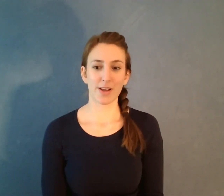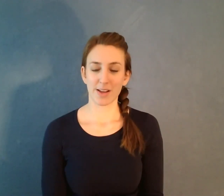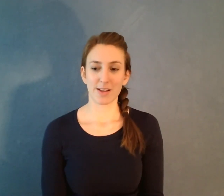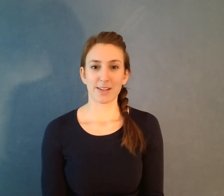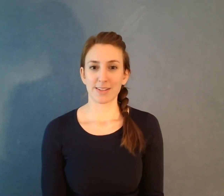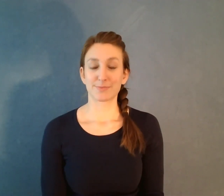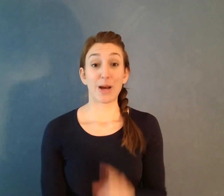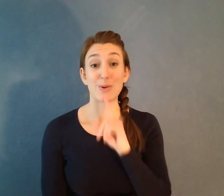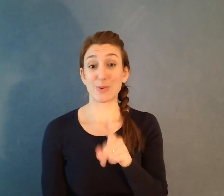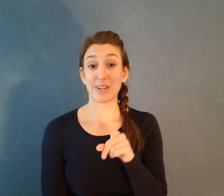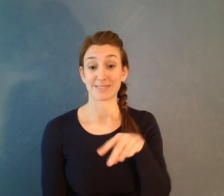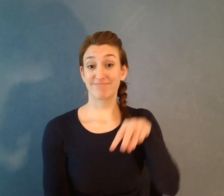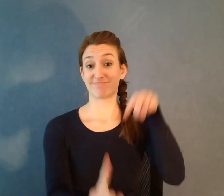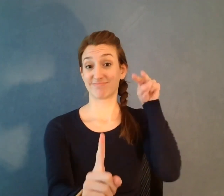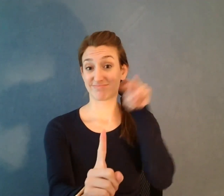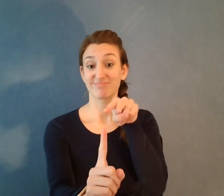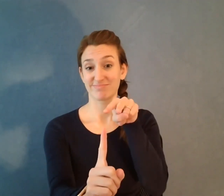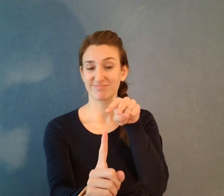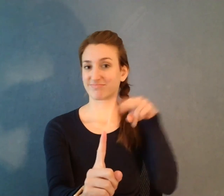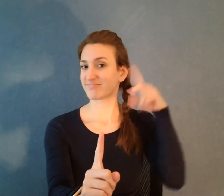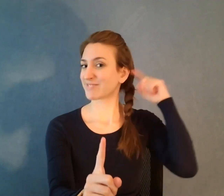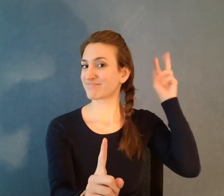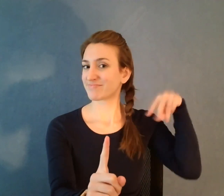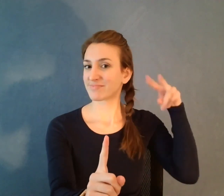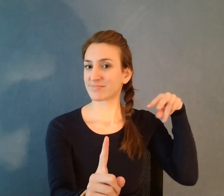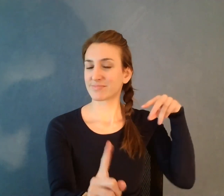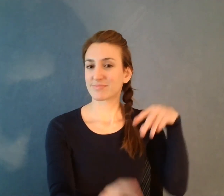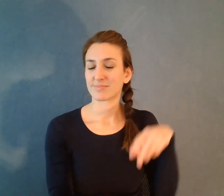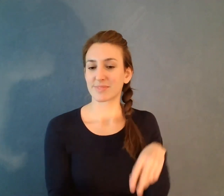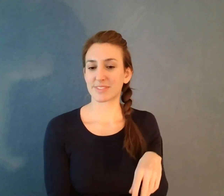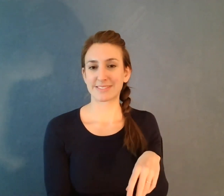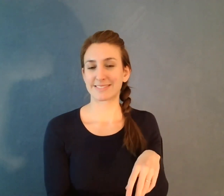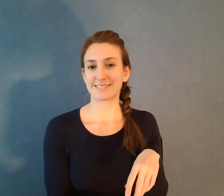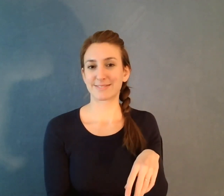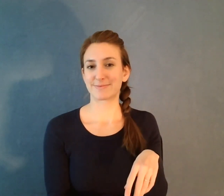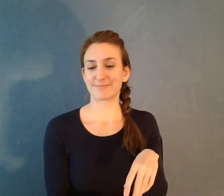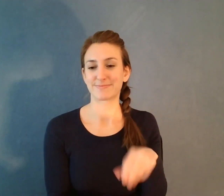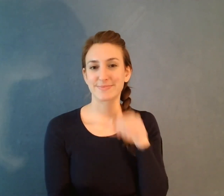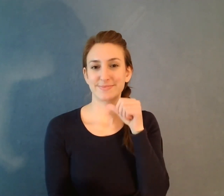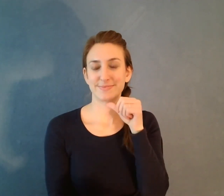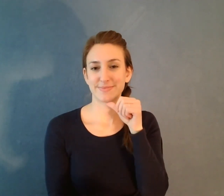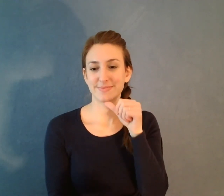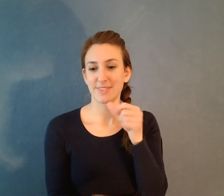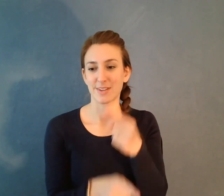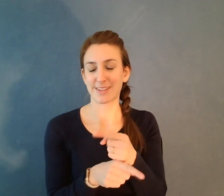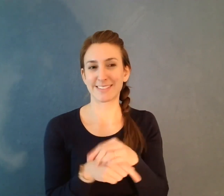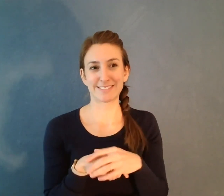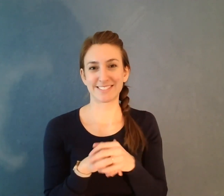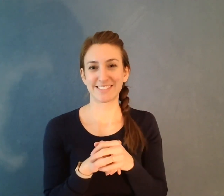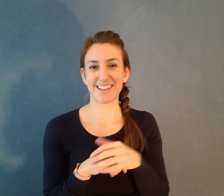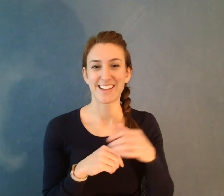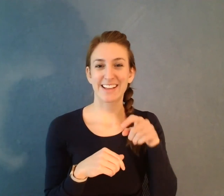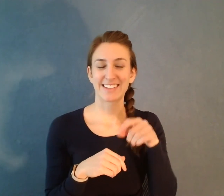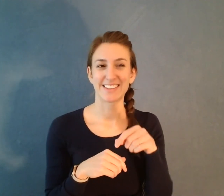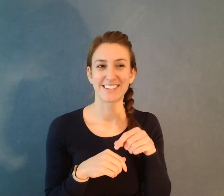objectivism is overrated, and we got to be mixed with subjectivity and objectivity. And